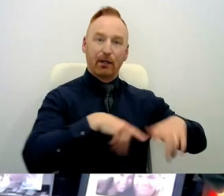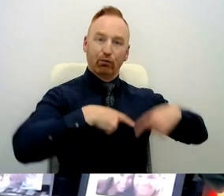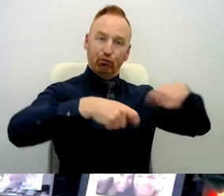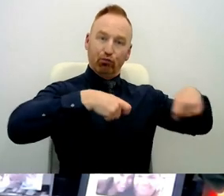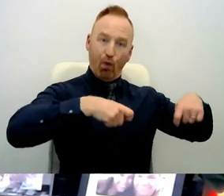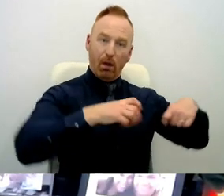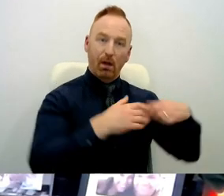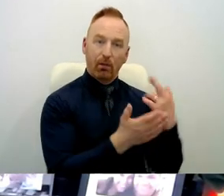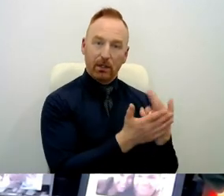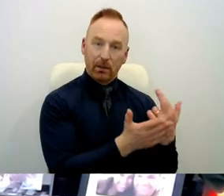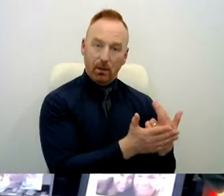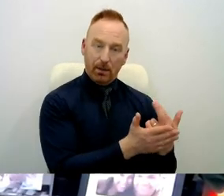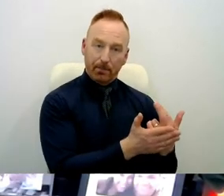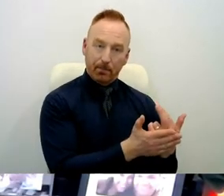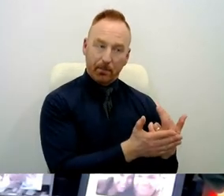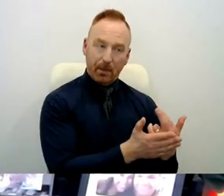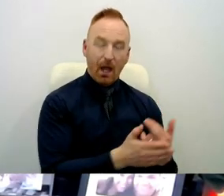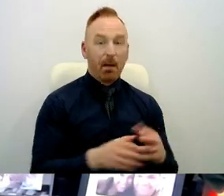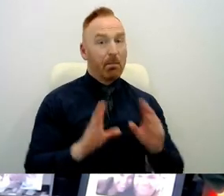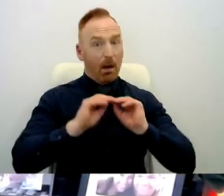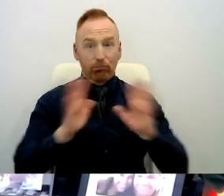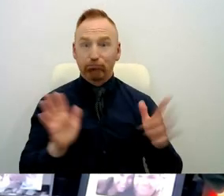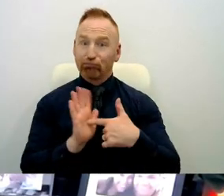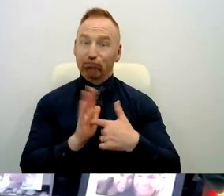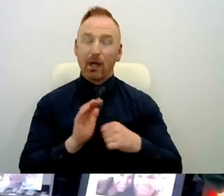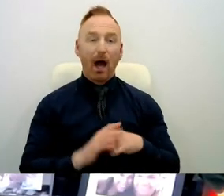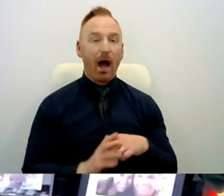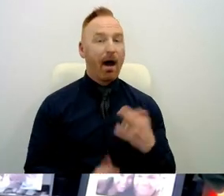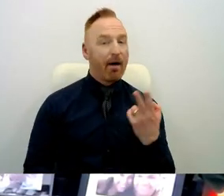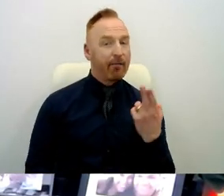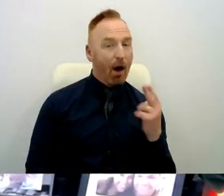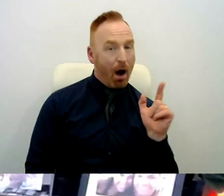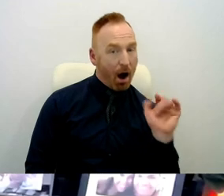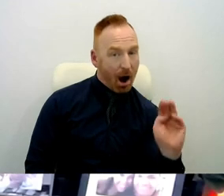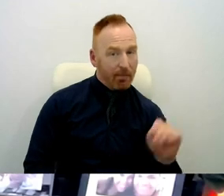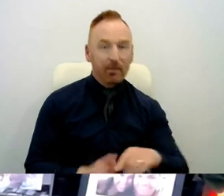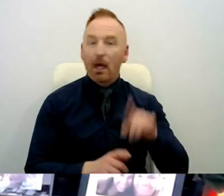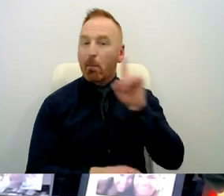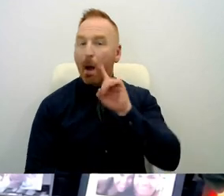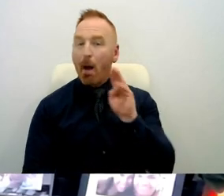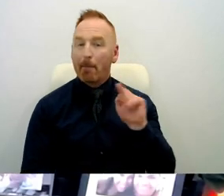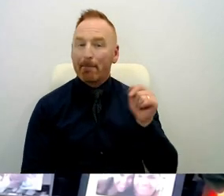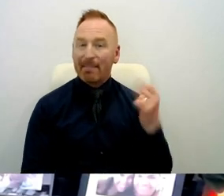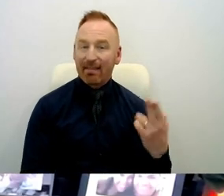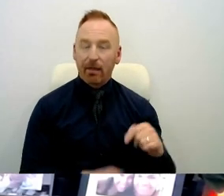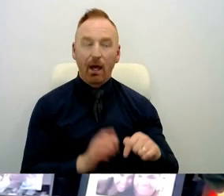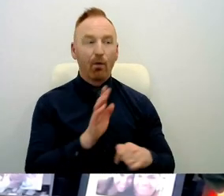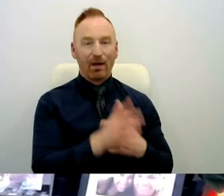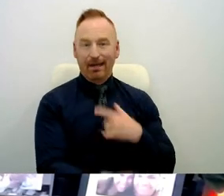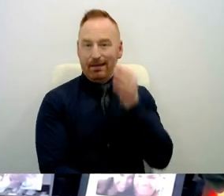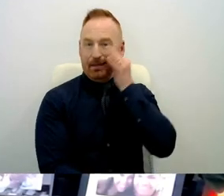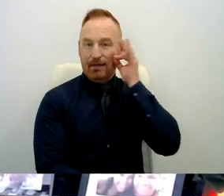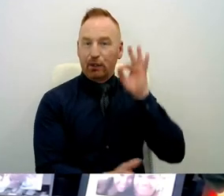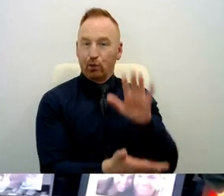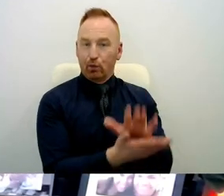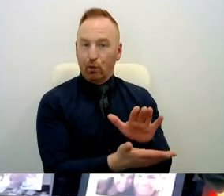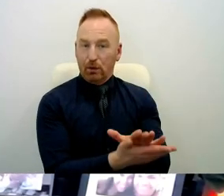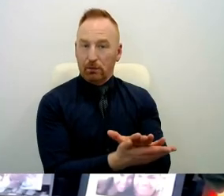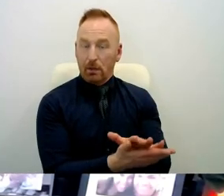the resources. No more obvious example of harm these myths cause is the legacy of residential